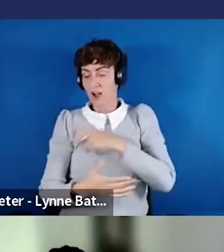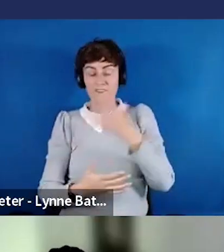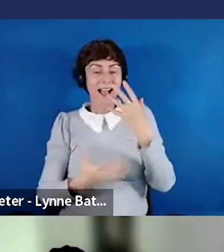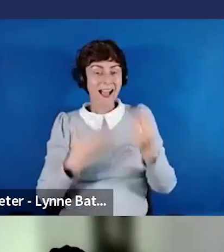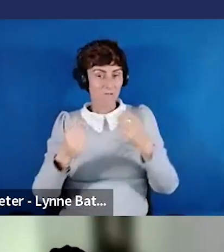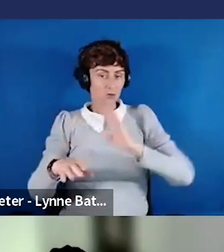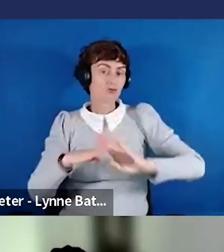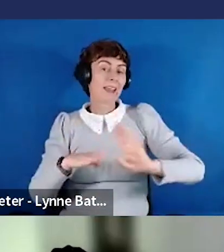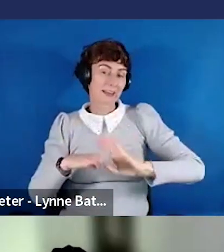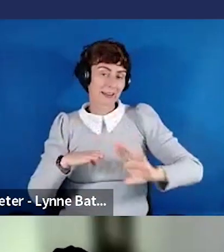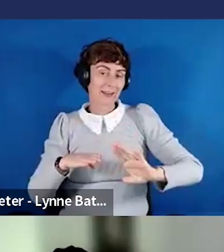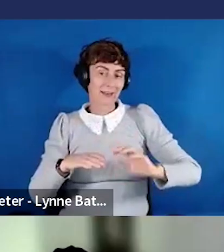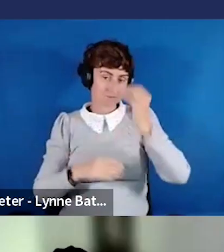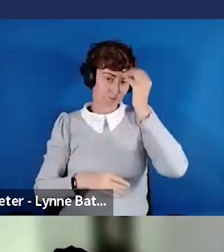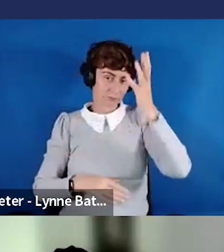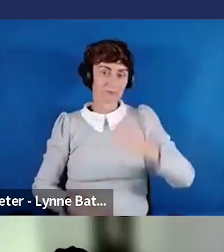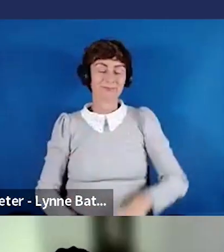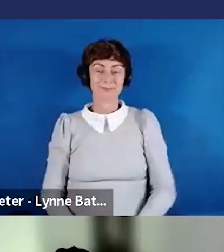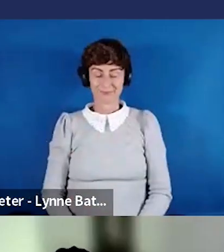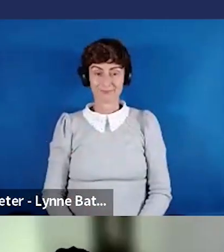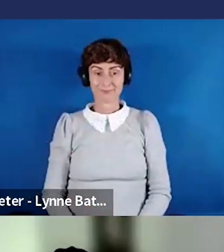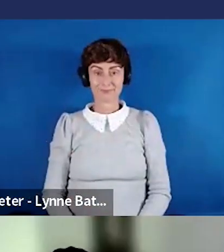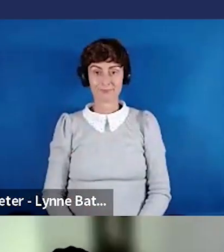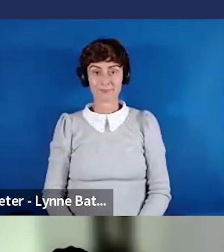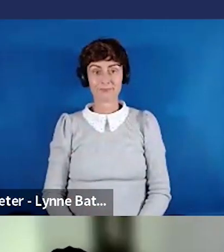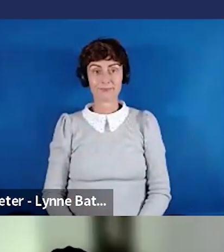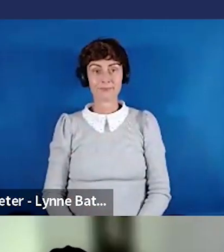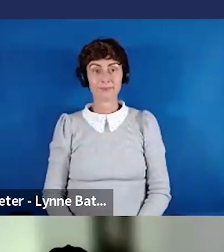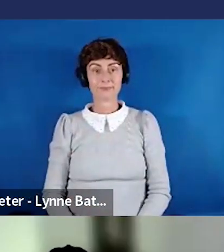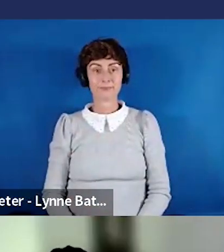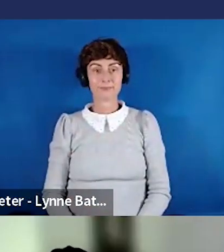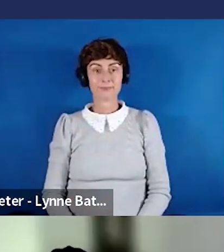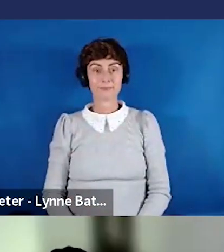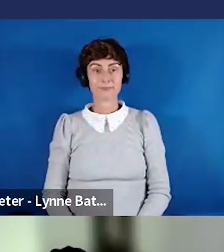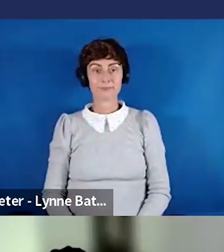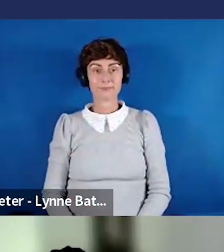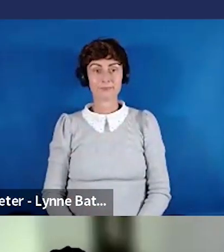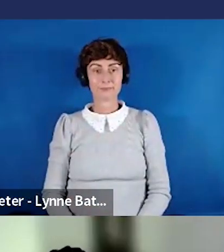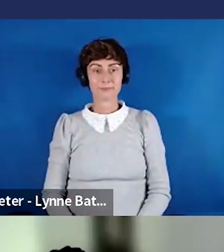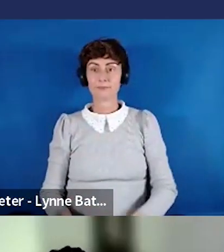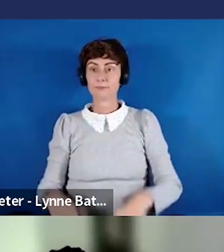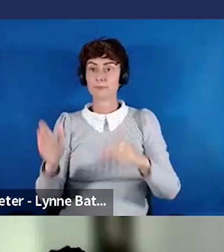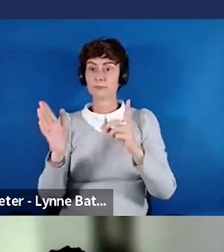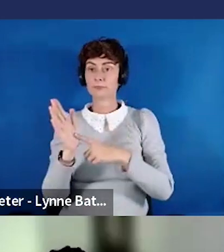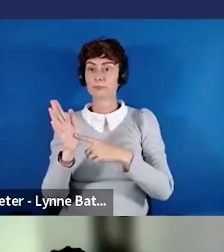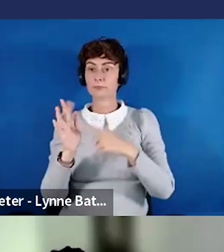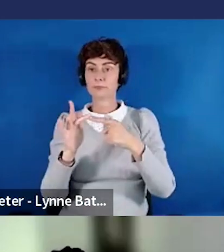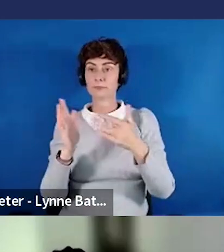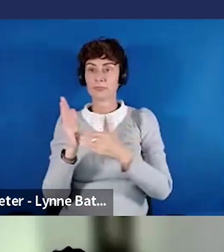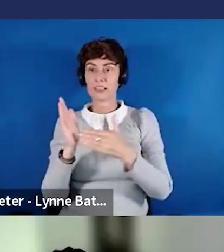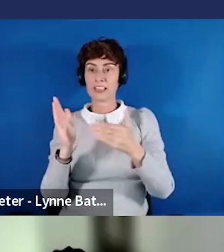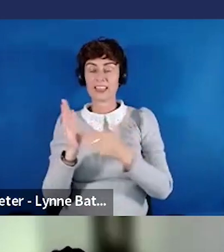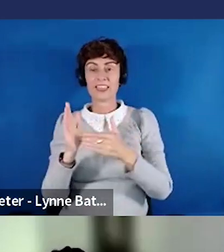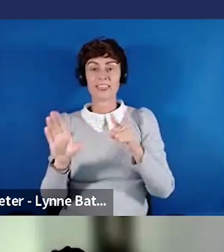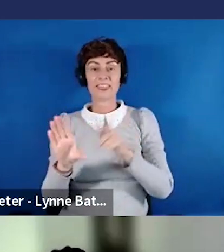as well to provide. Lizzie, would you like to come in? Yeah, I was going to say, I think that Grace